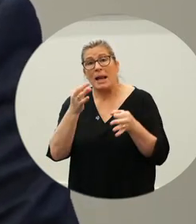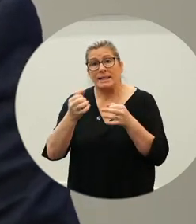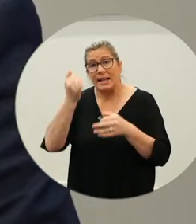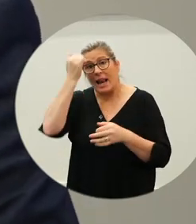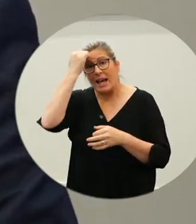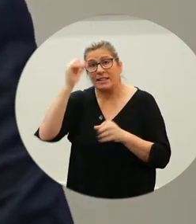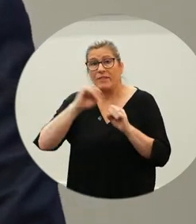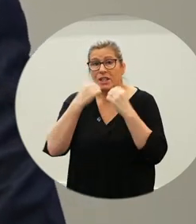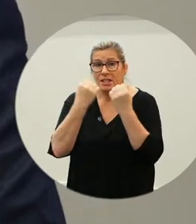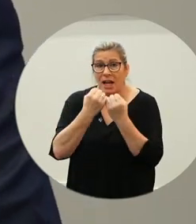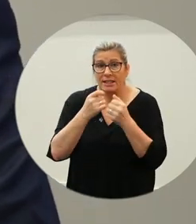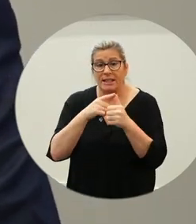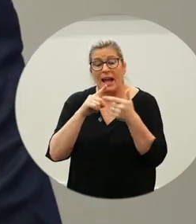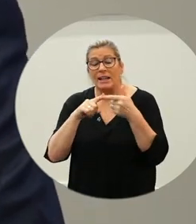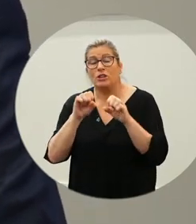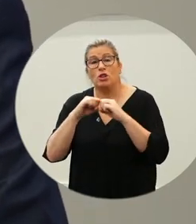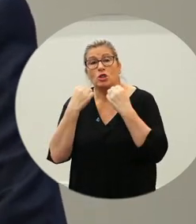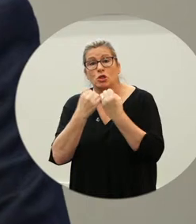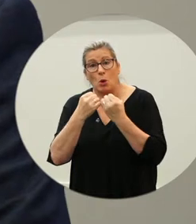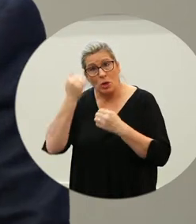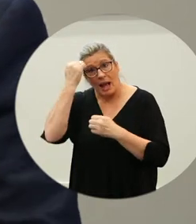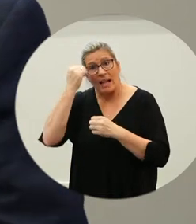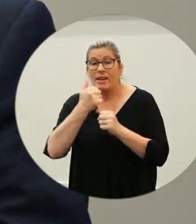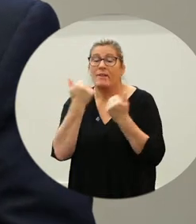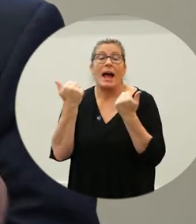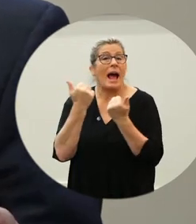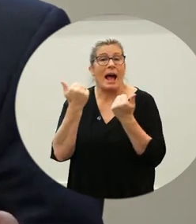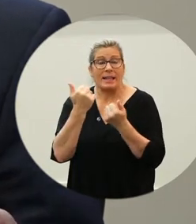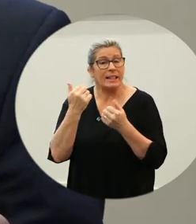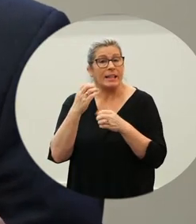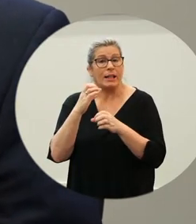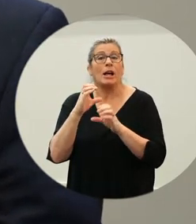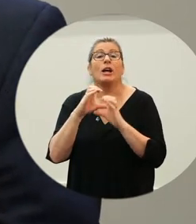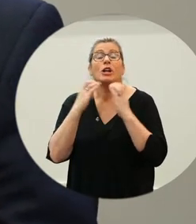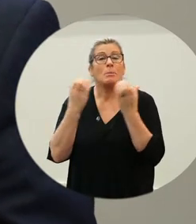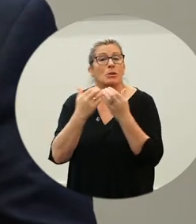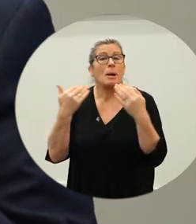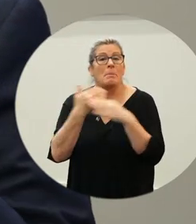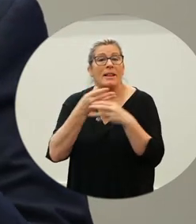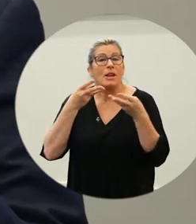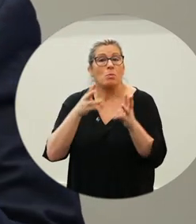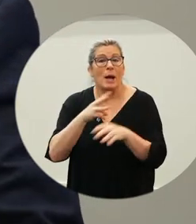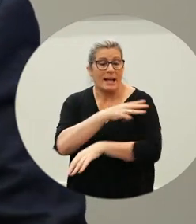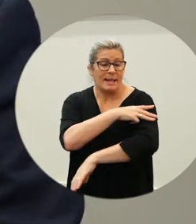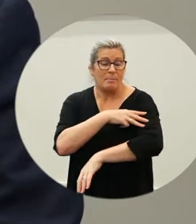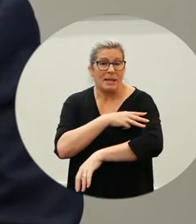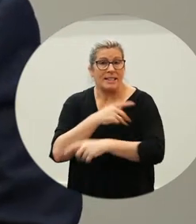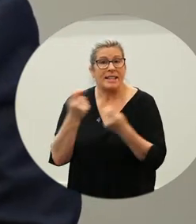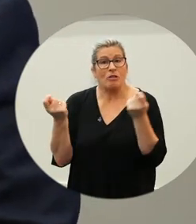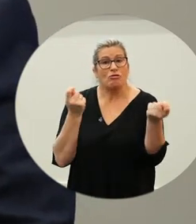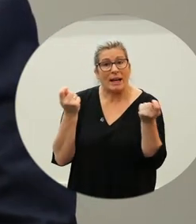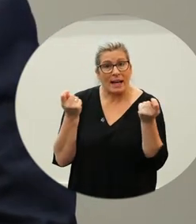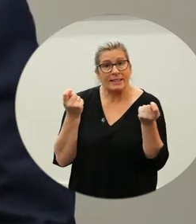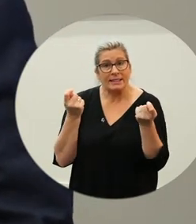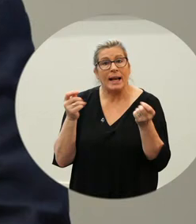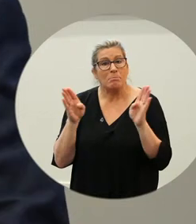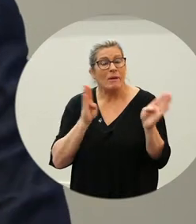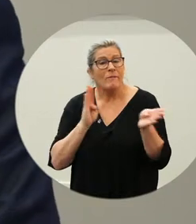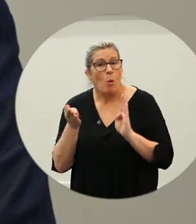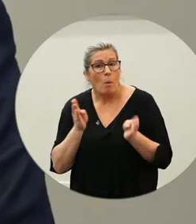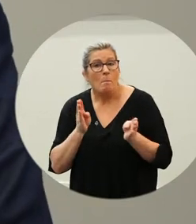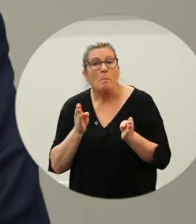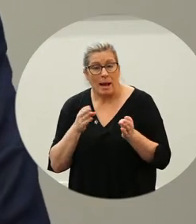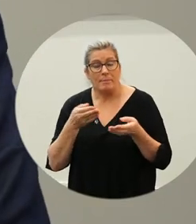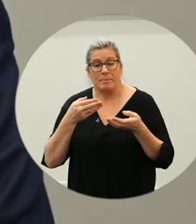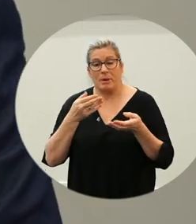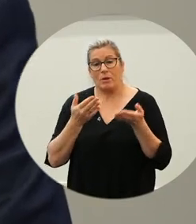health of any community by the way its police are regulated and by the way its police perform and by the way its police